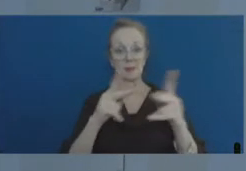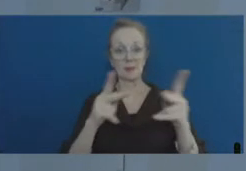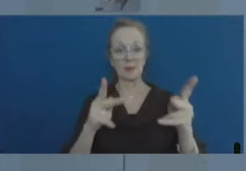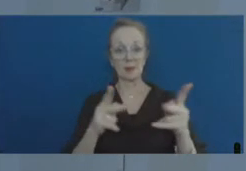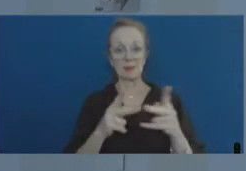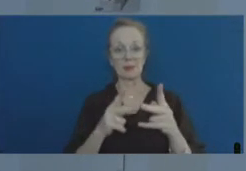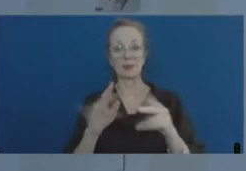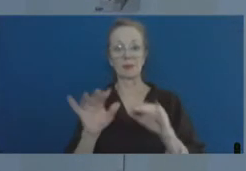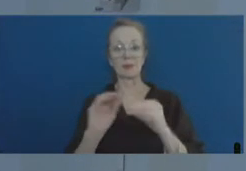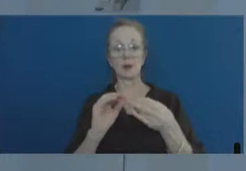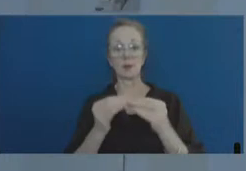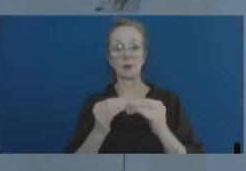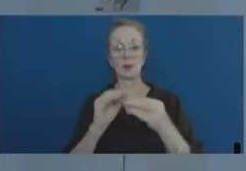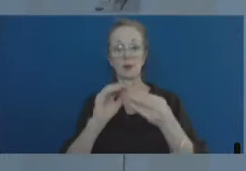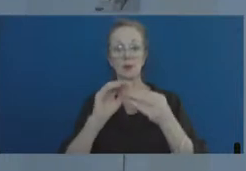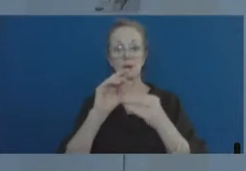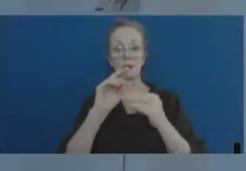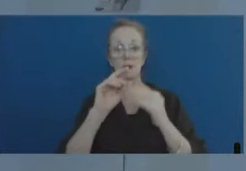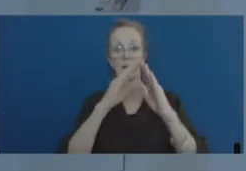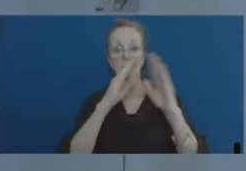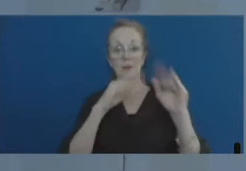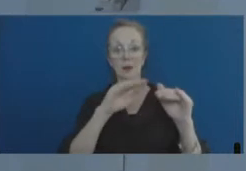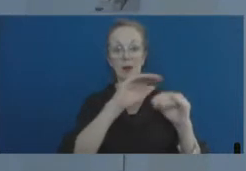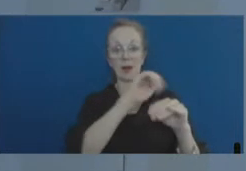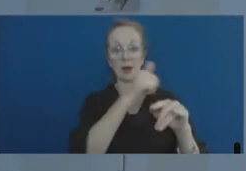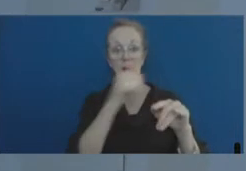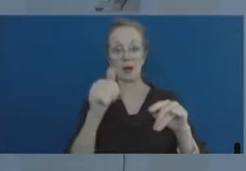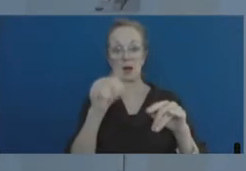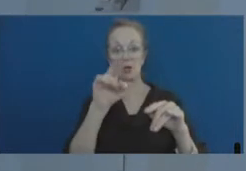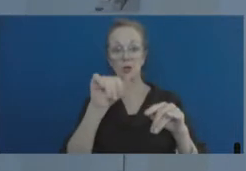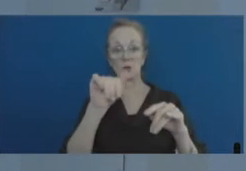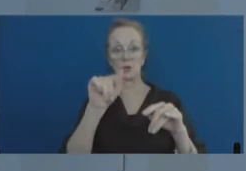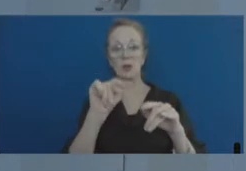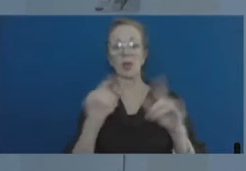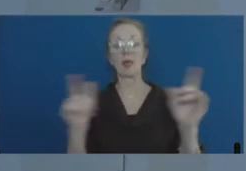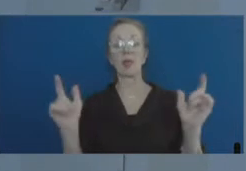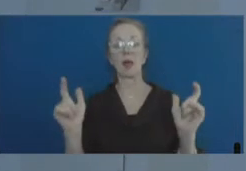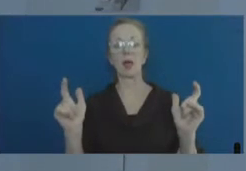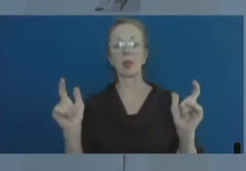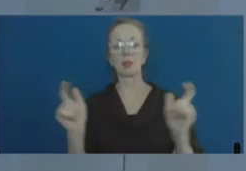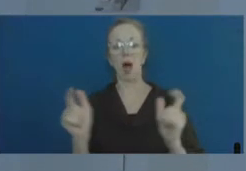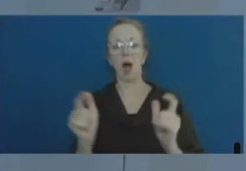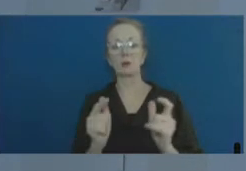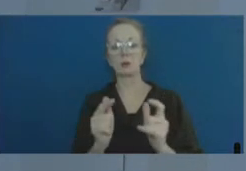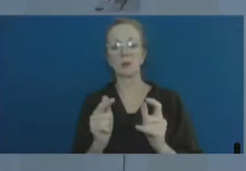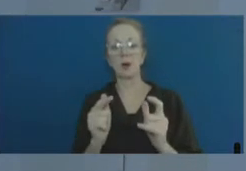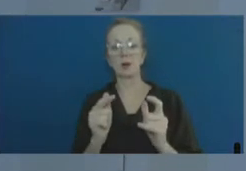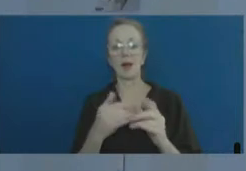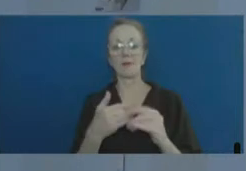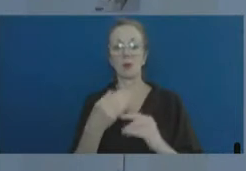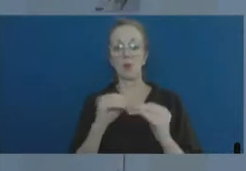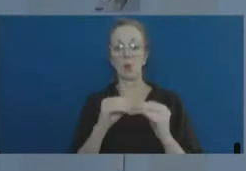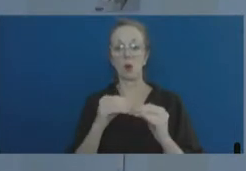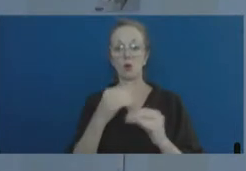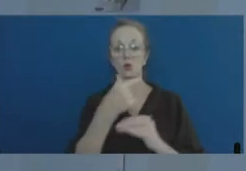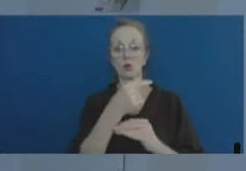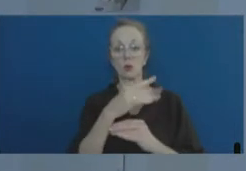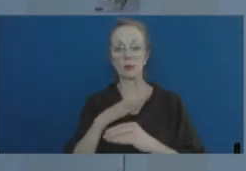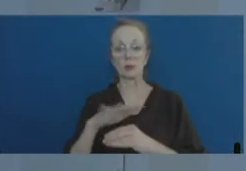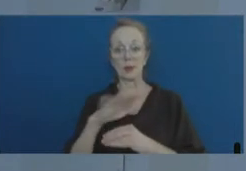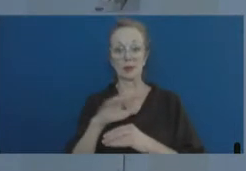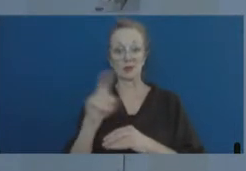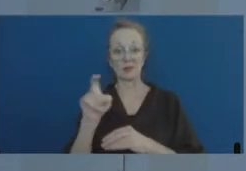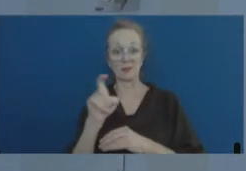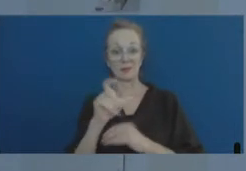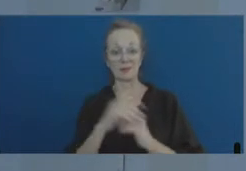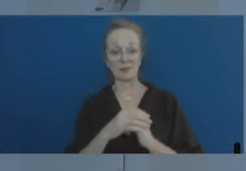of units. It's just that they're, because the lots are smaller, you get more green space. So there's different